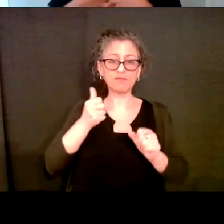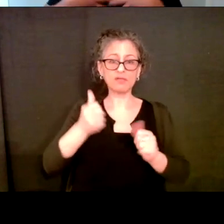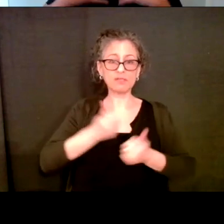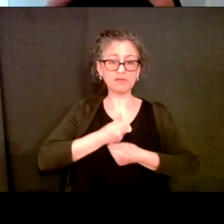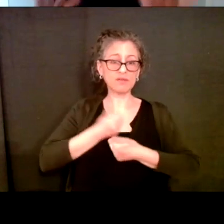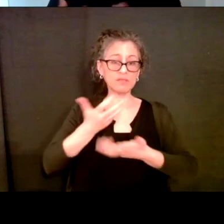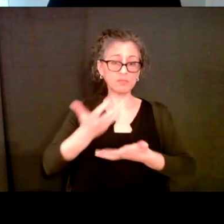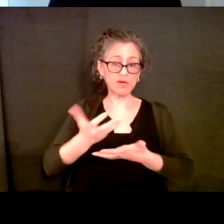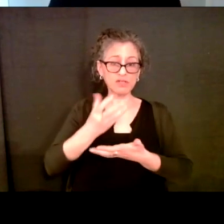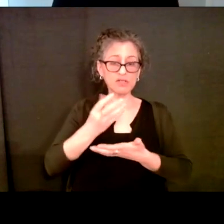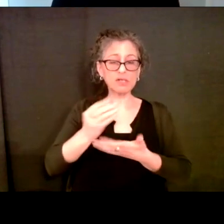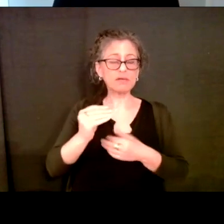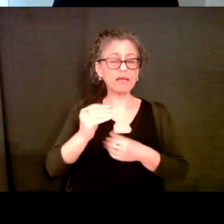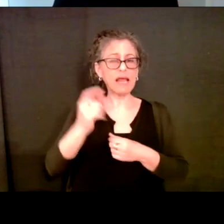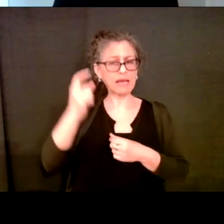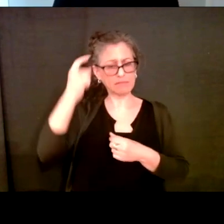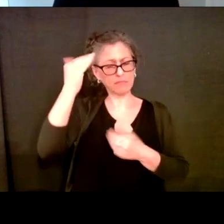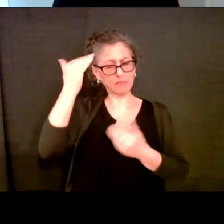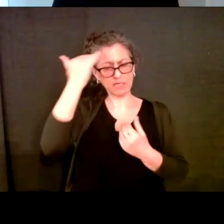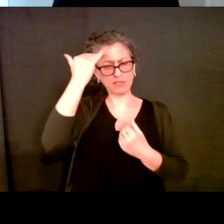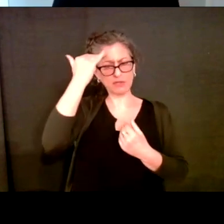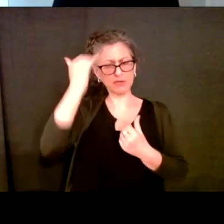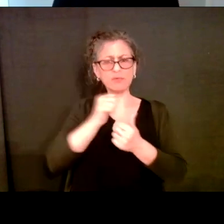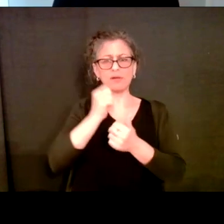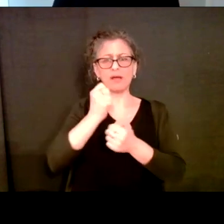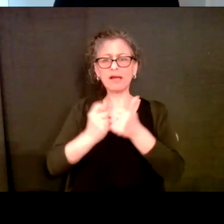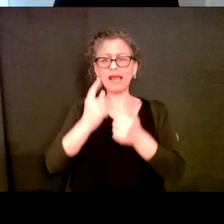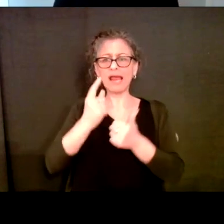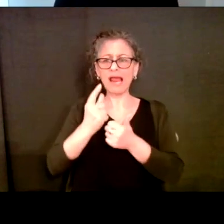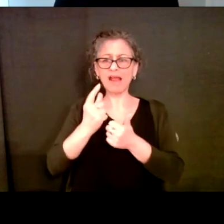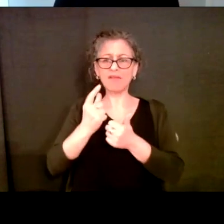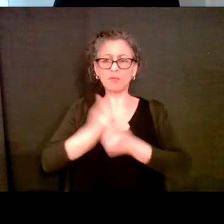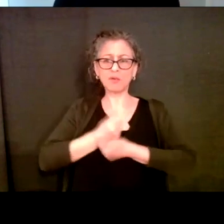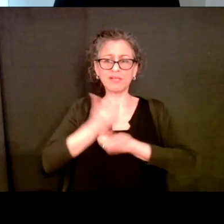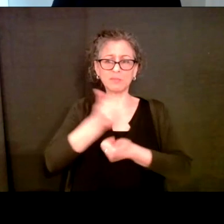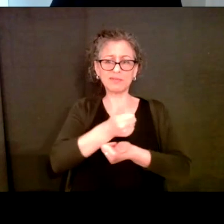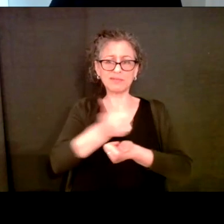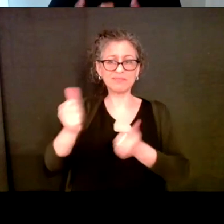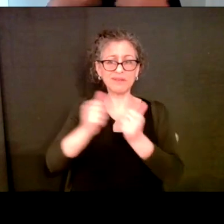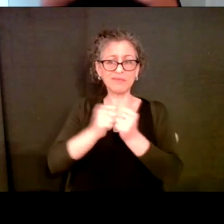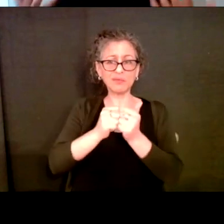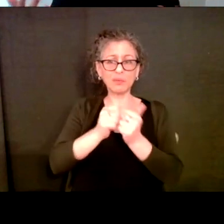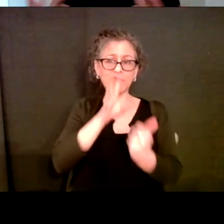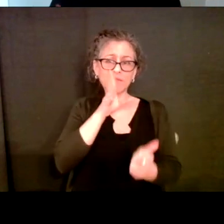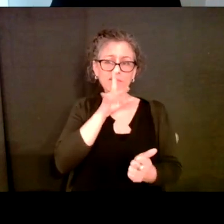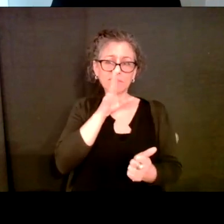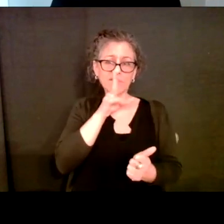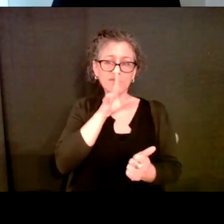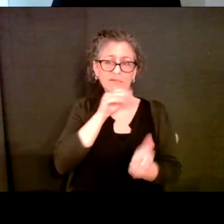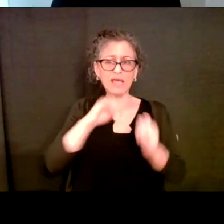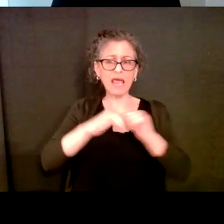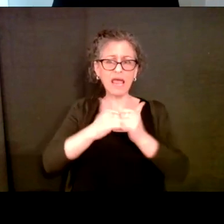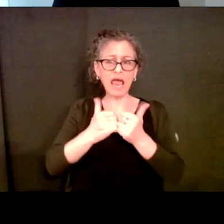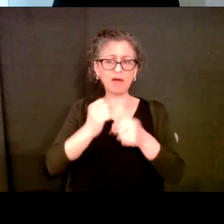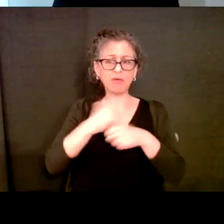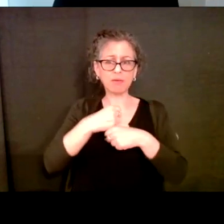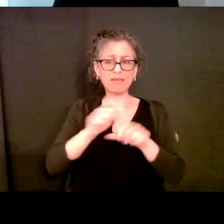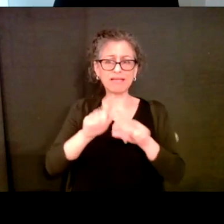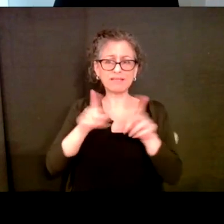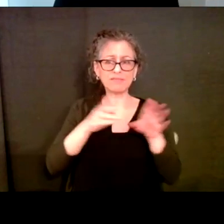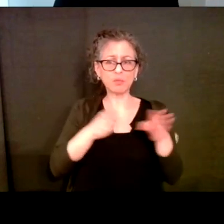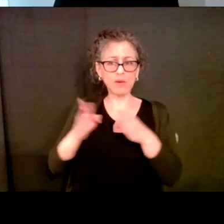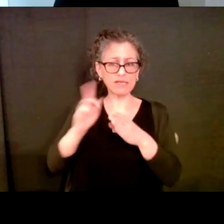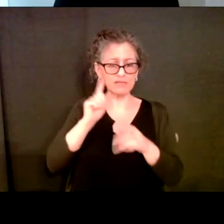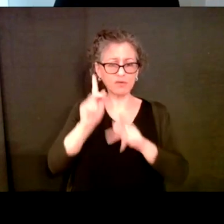And we need to be mindful that not everybody expresses themselves through words. How can we create ways for people to express themselves in